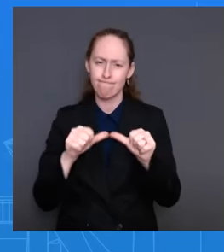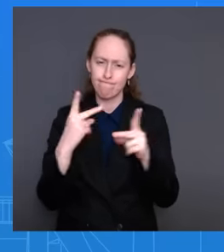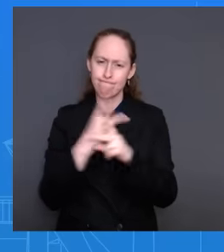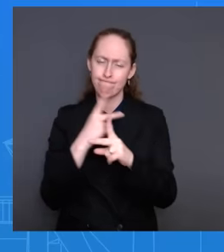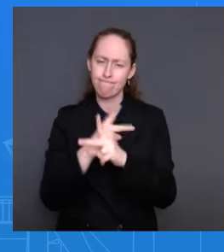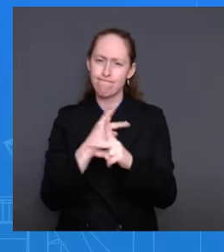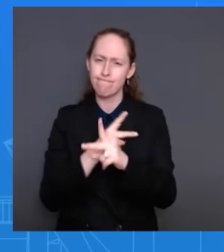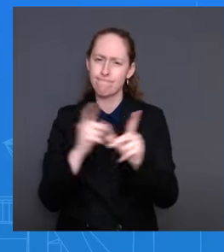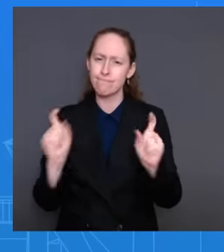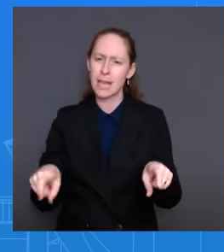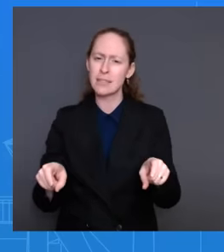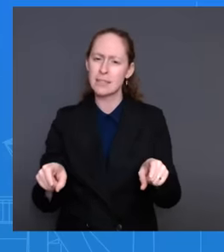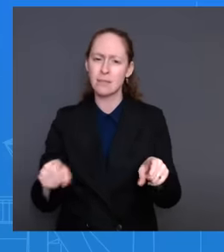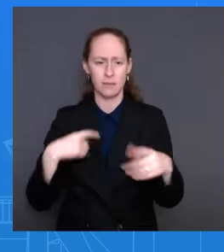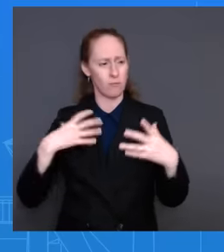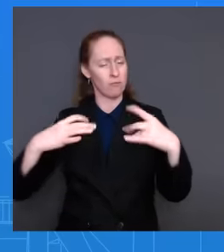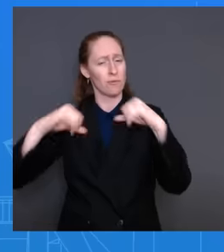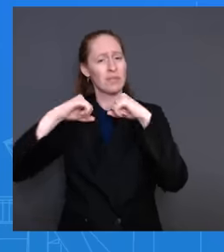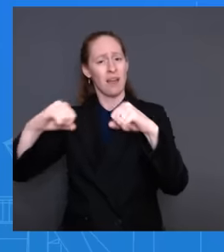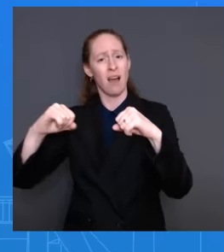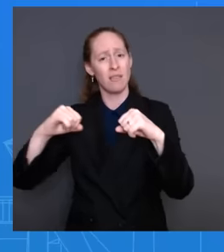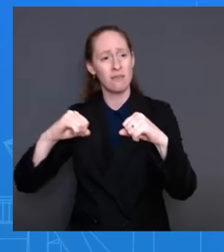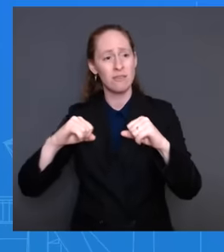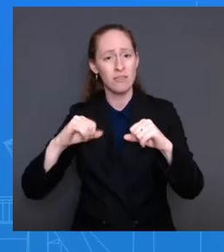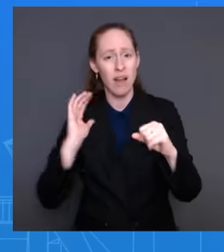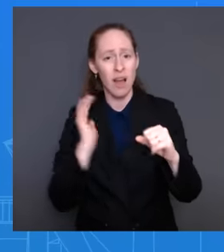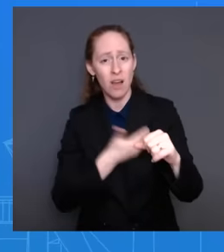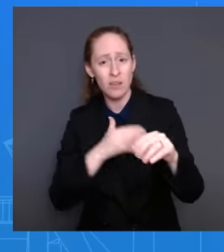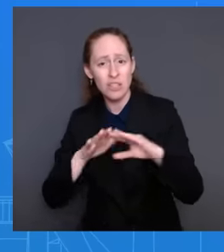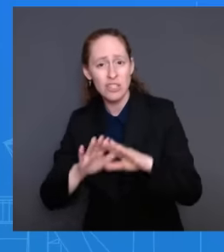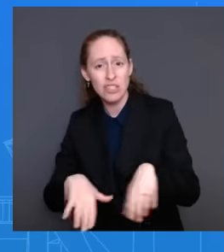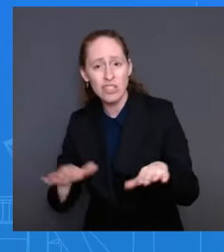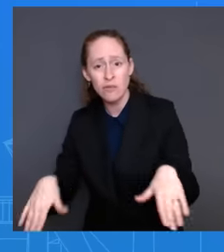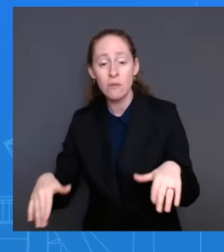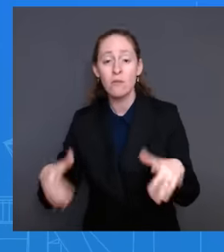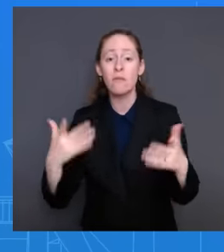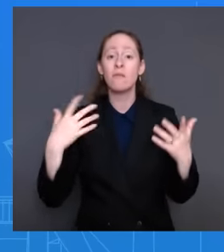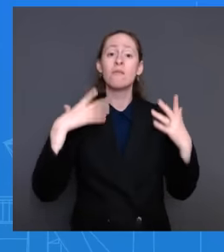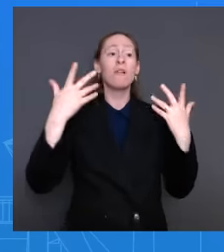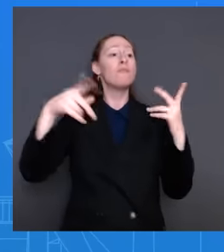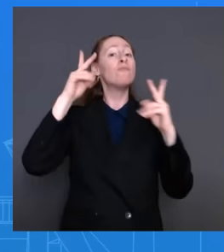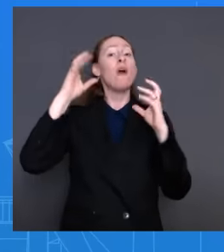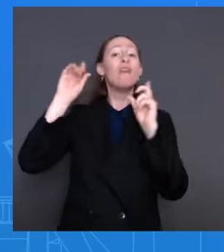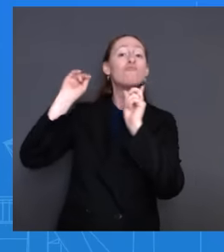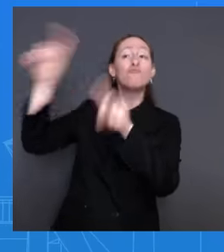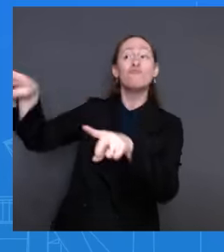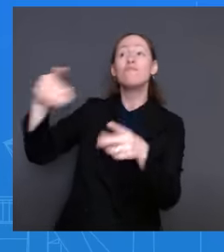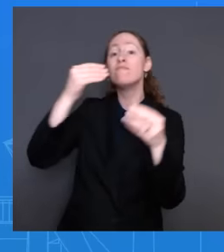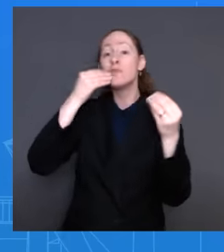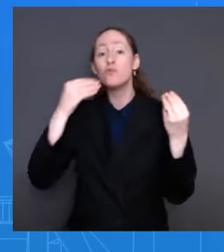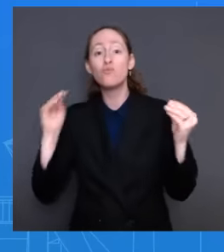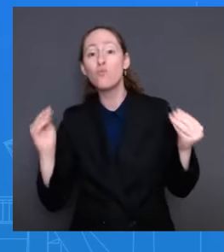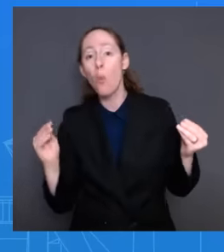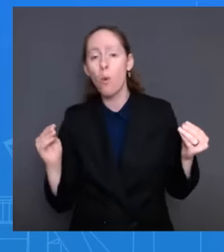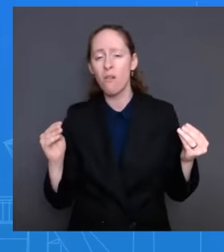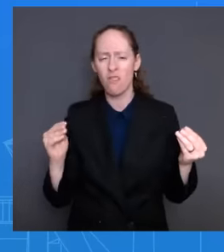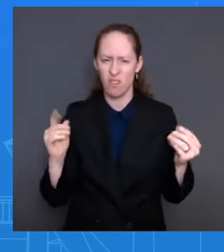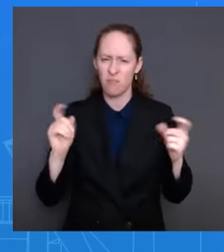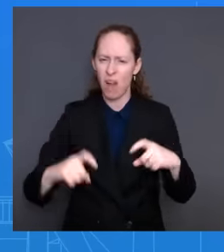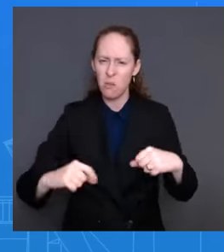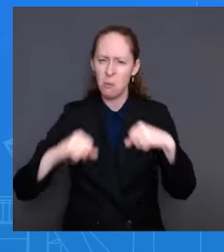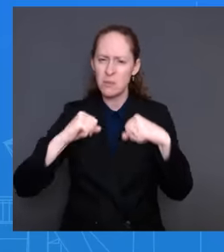to protect people going to the grocery store. The president has made this one of his priorities from the first day that he walked